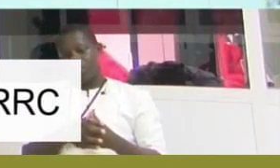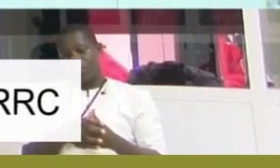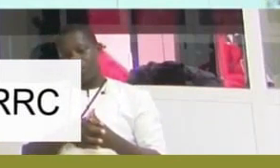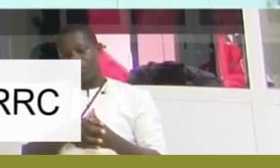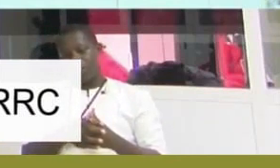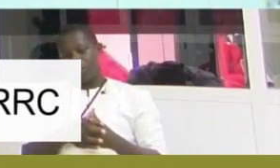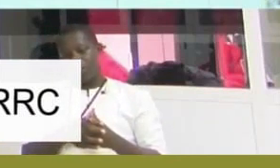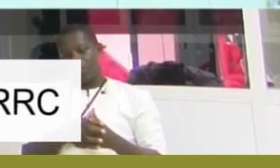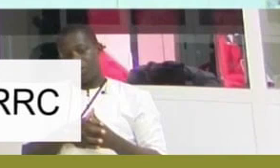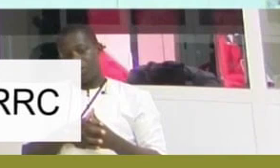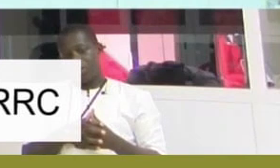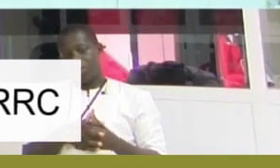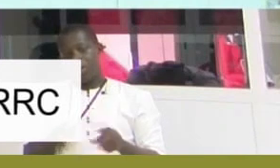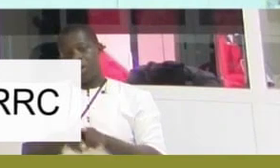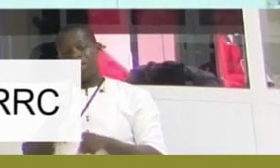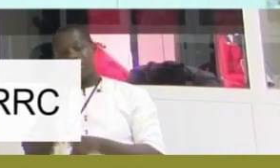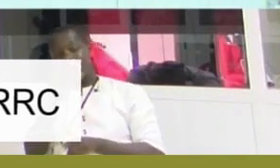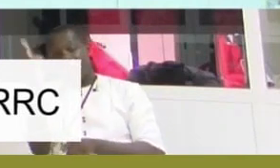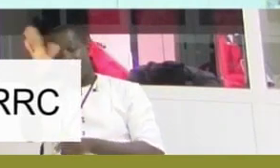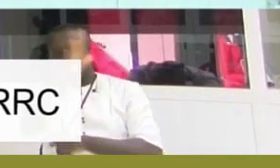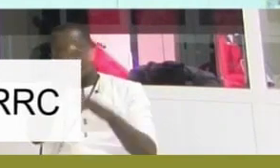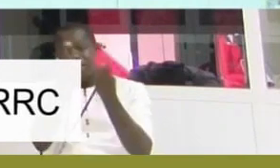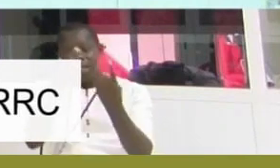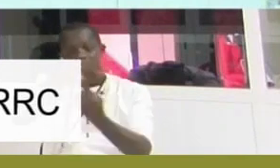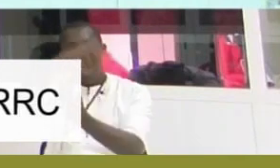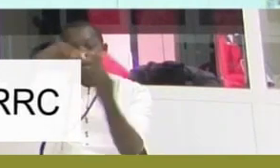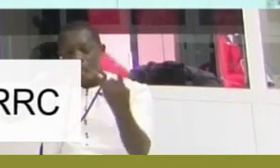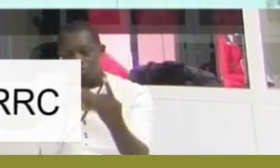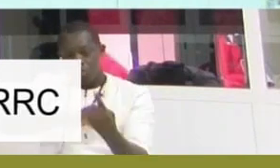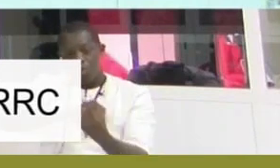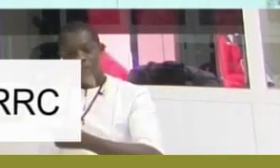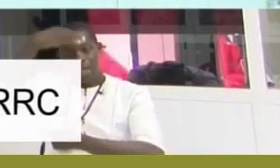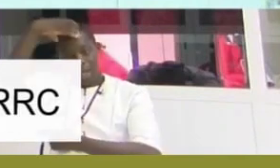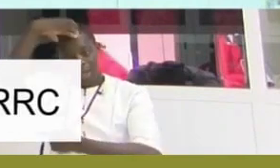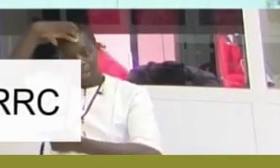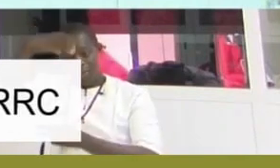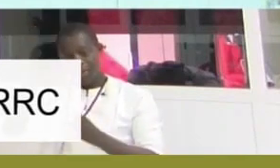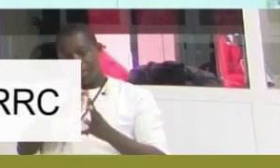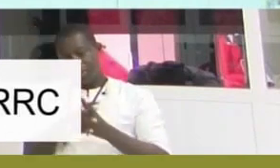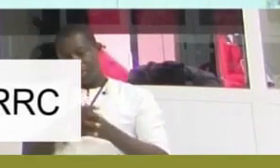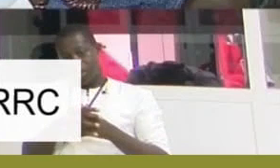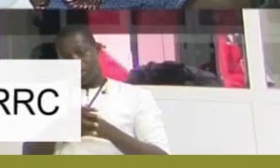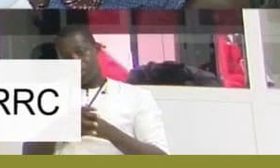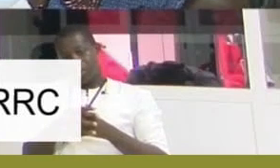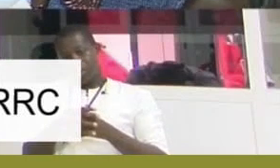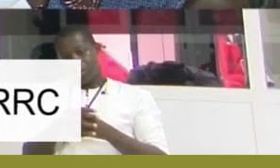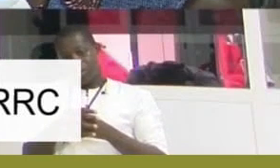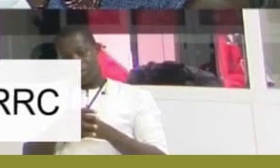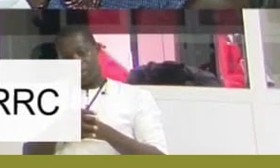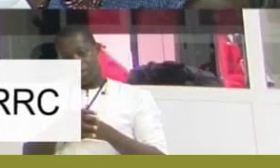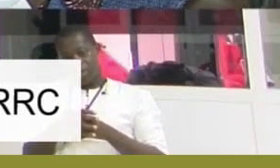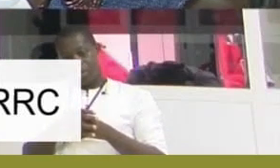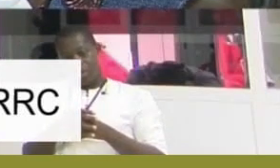the same token, Jallo informed the commission of his role in the killing of the former CDS Colonel Nduru Cham. Colonel